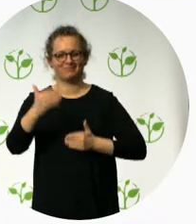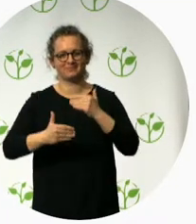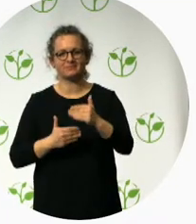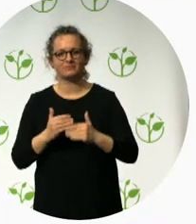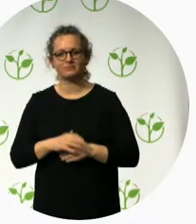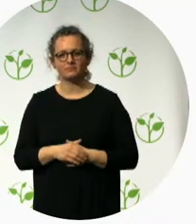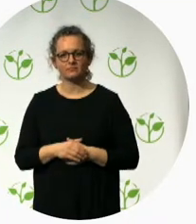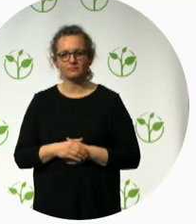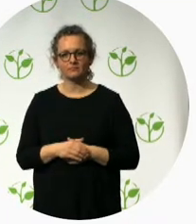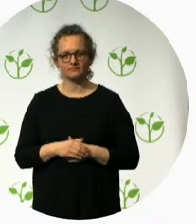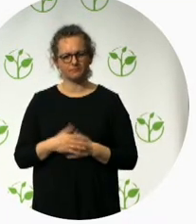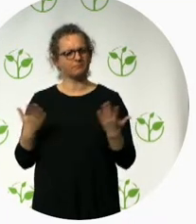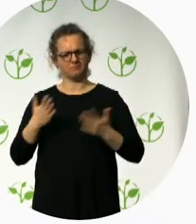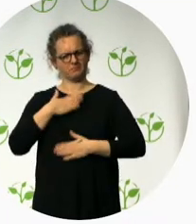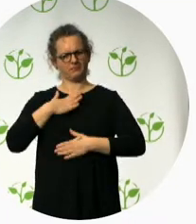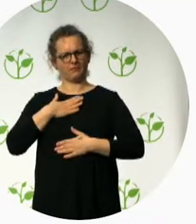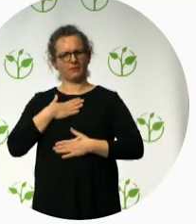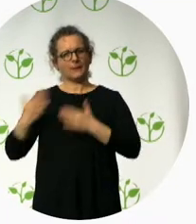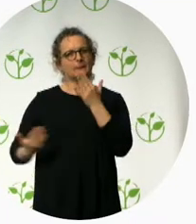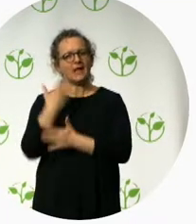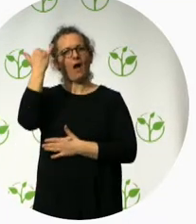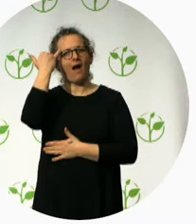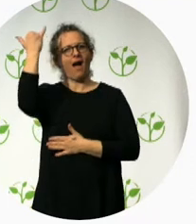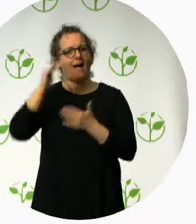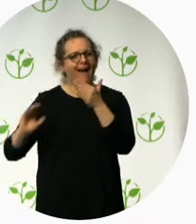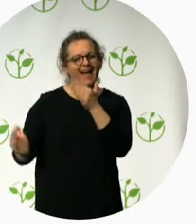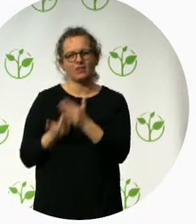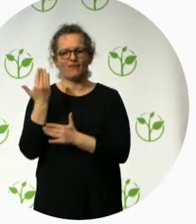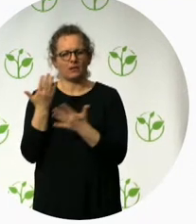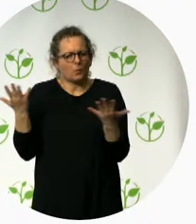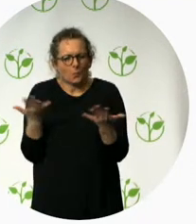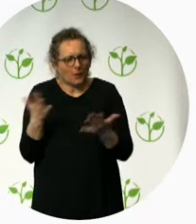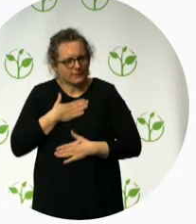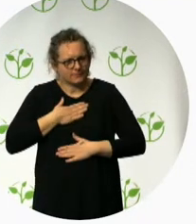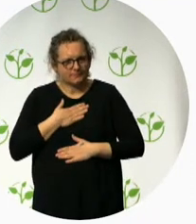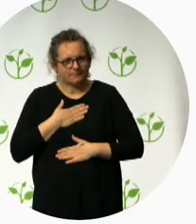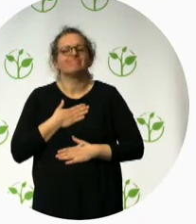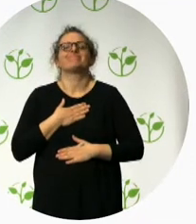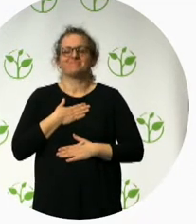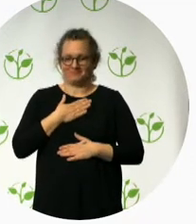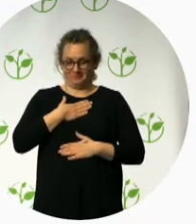of the project, first of all, this project